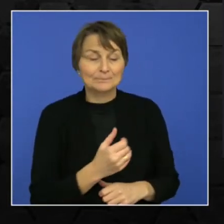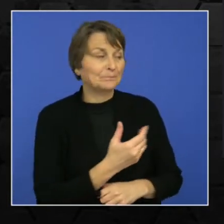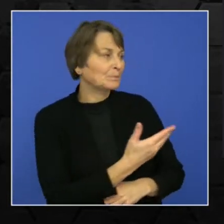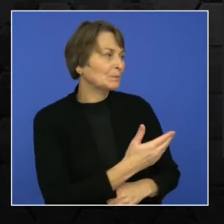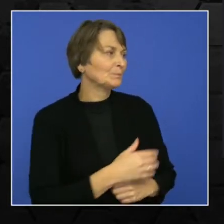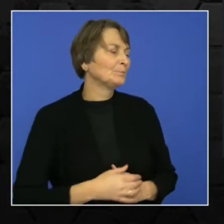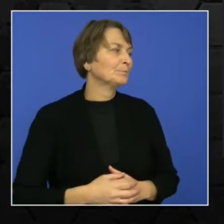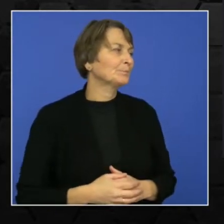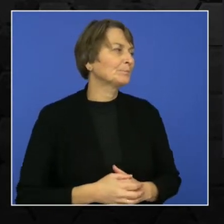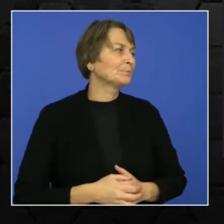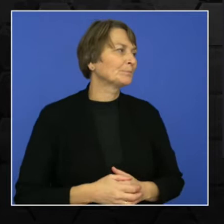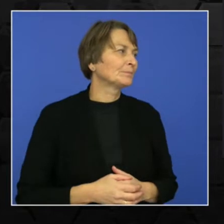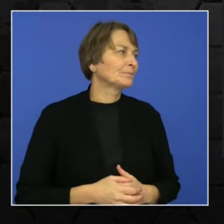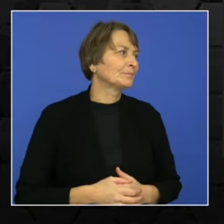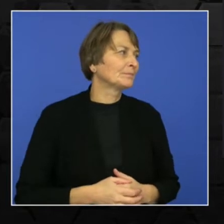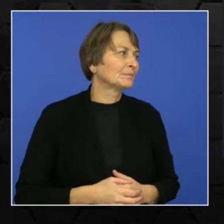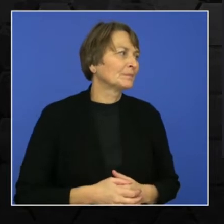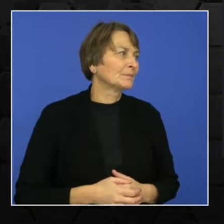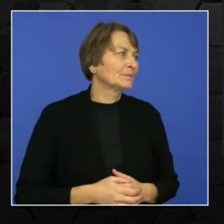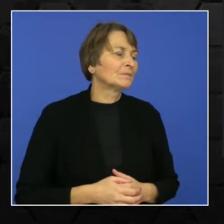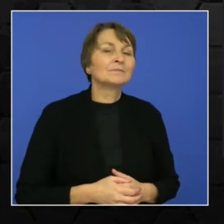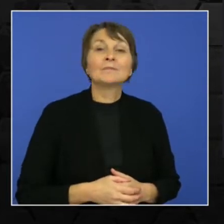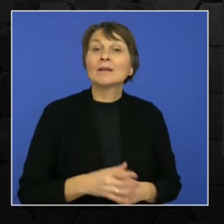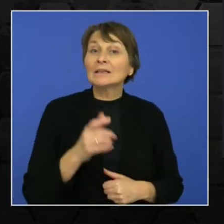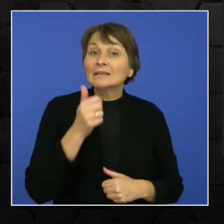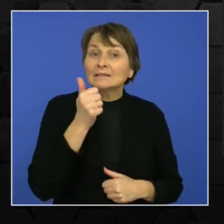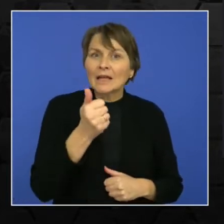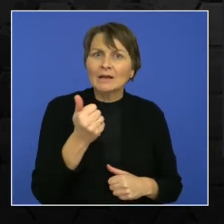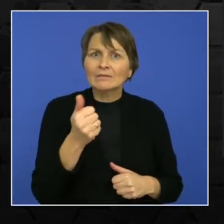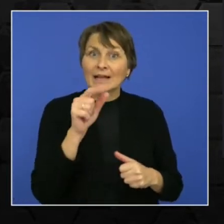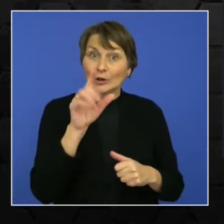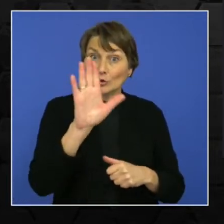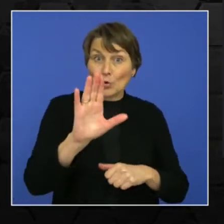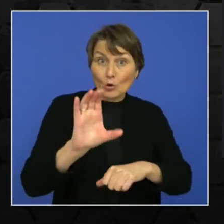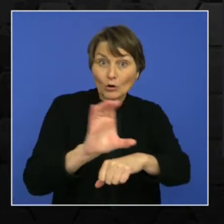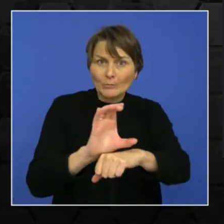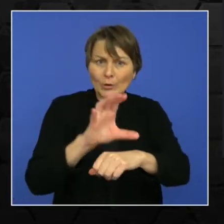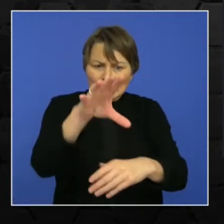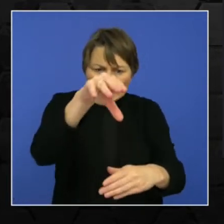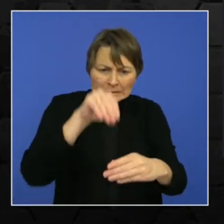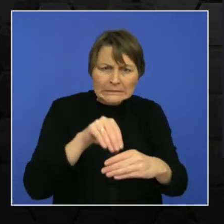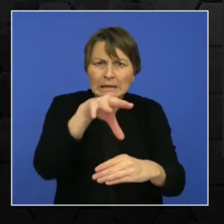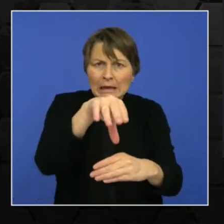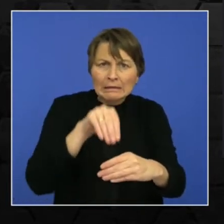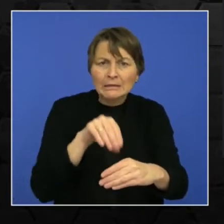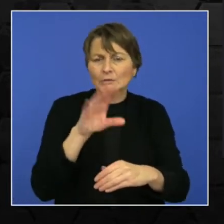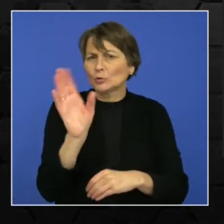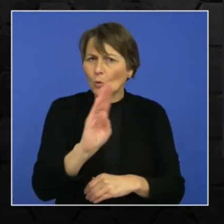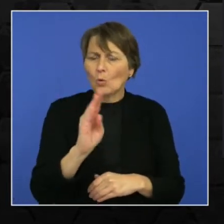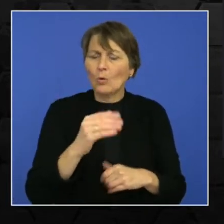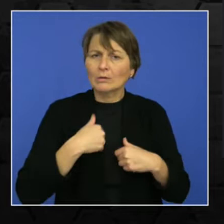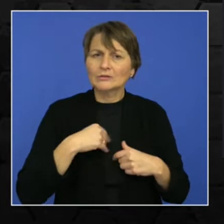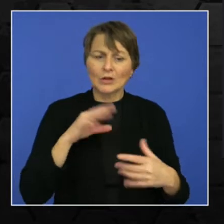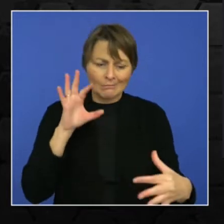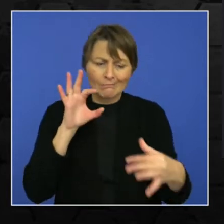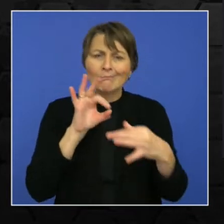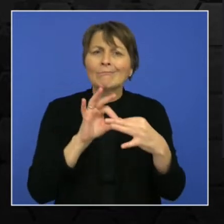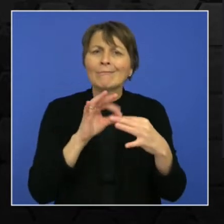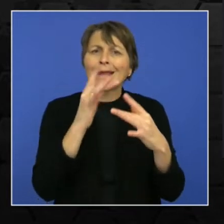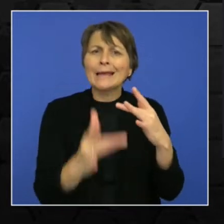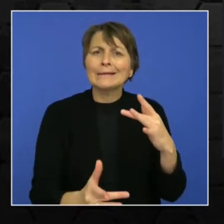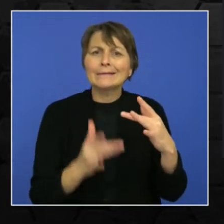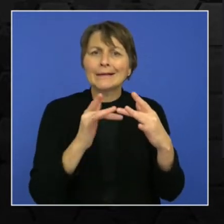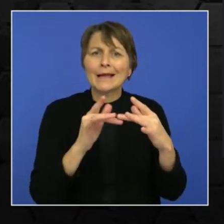a, you didn't need to install anything. I'm truly saying you didn't need to install anything. You just have to connect it with internet. You have to use